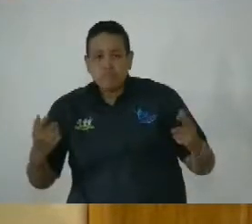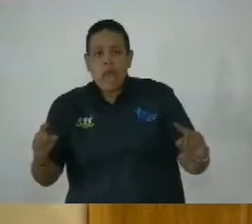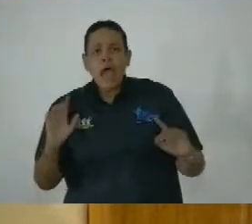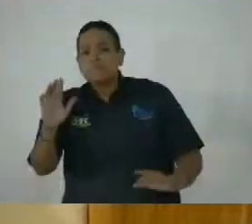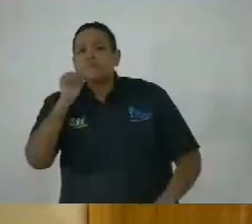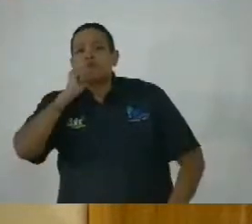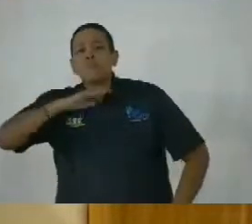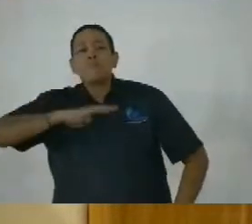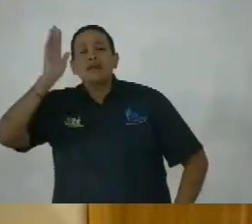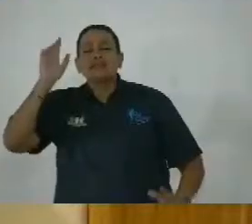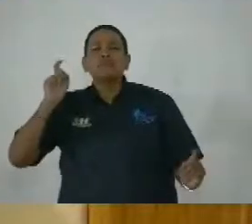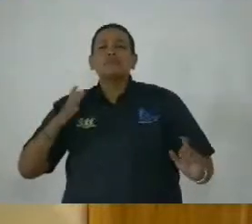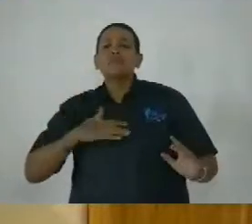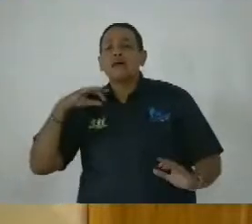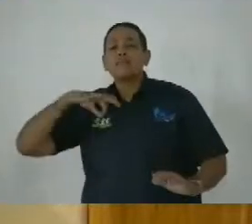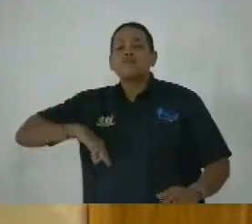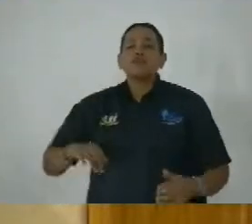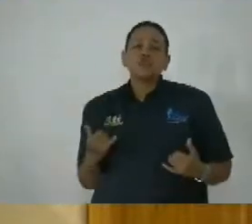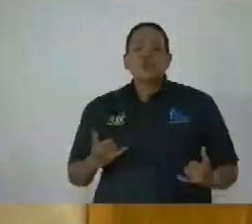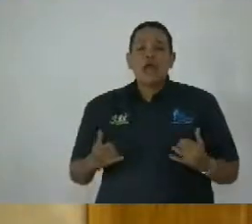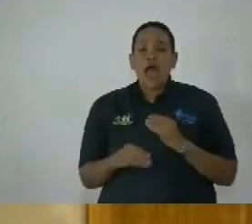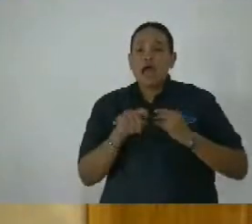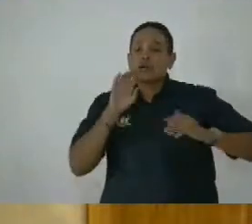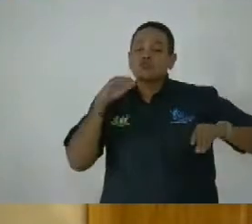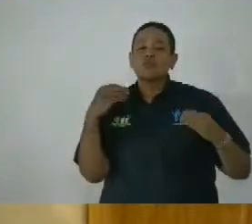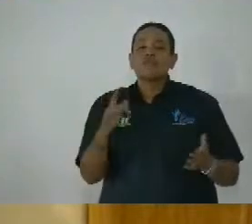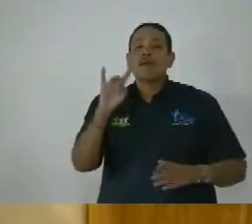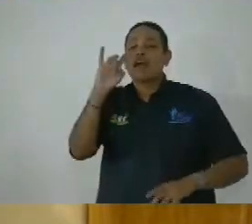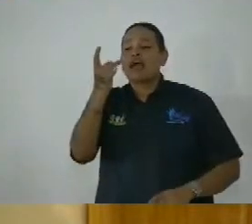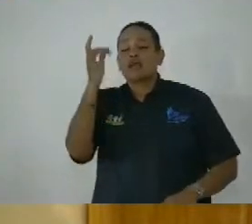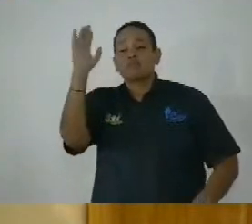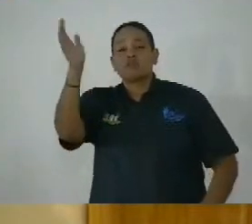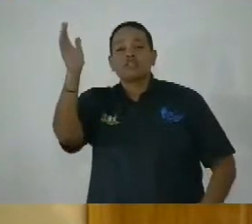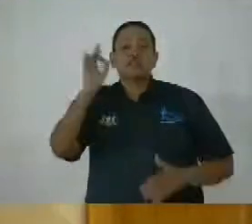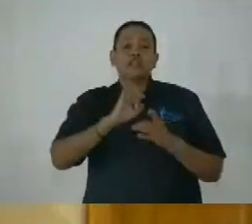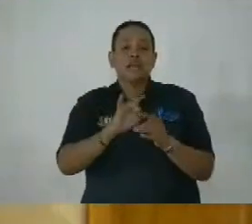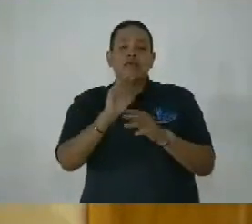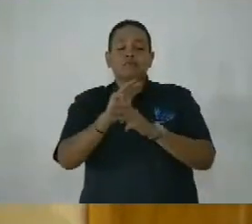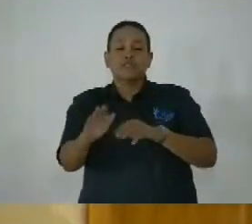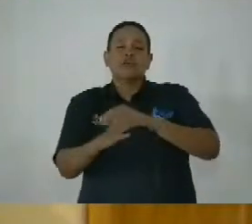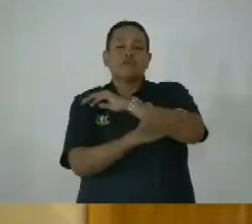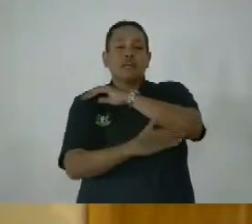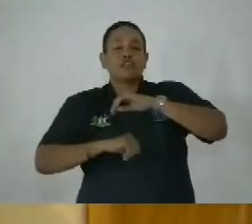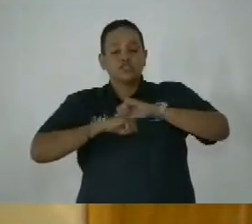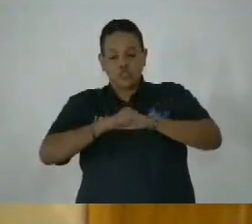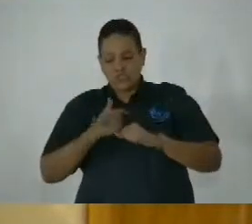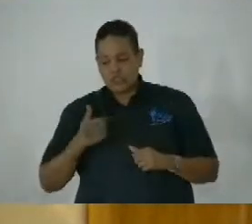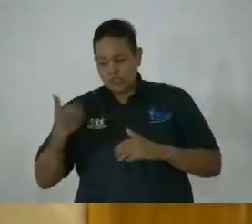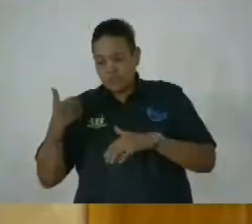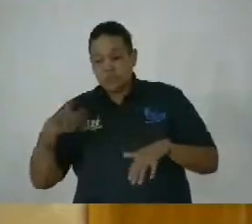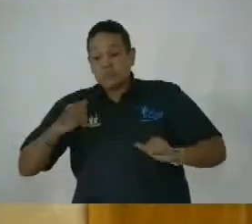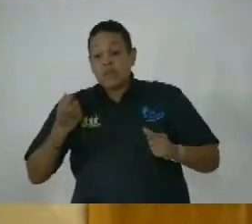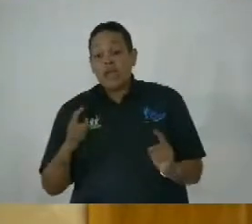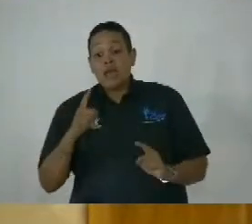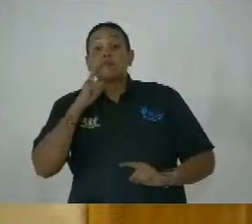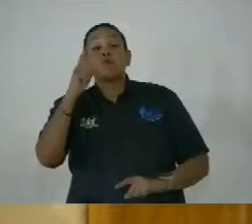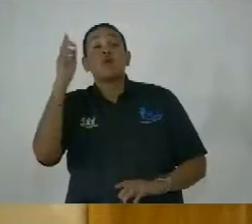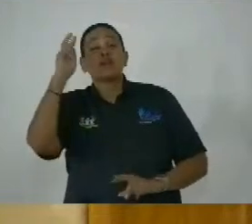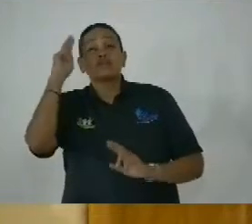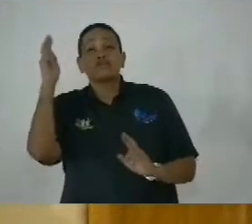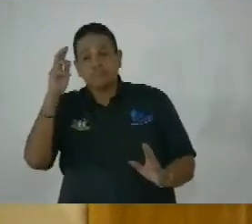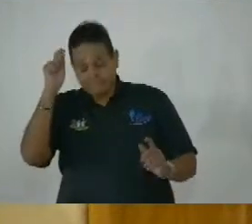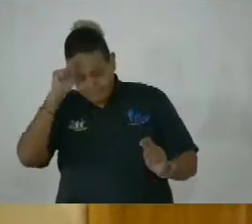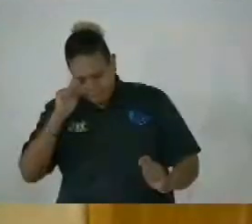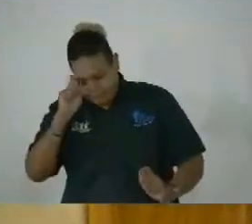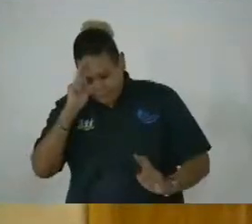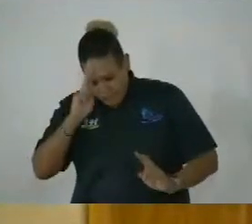Madam Speaker, it is my privilege today to deliver the 8th sectoral presentation as Minister of National Security. is one I regard with humility and